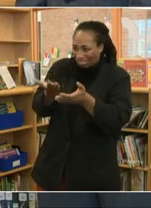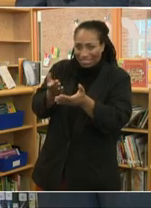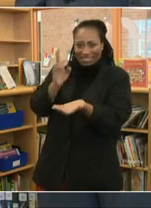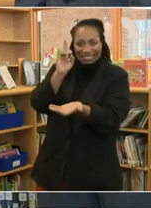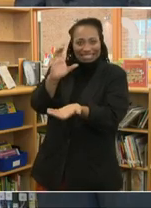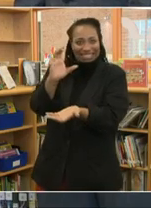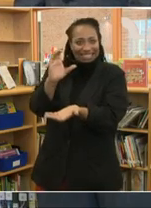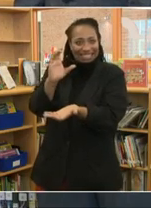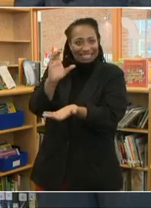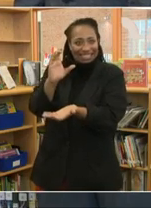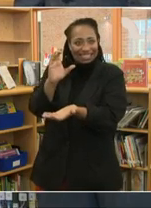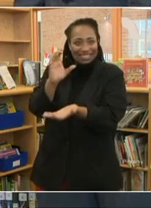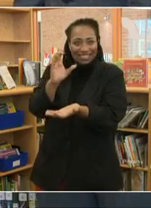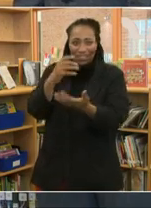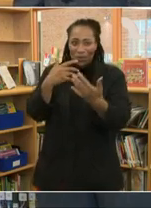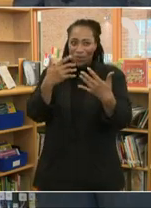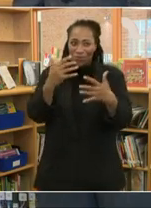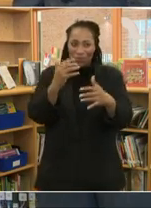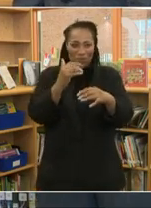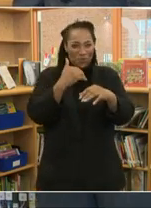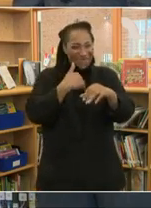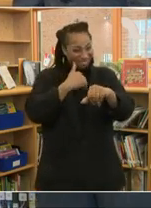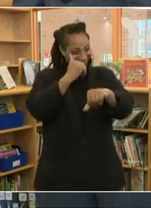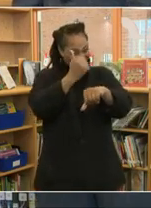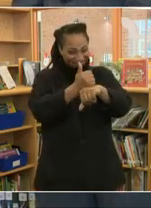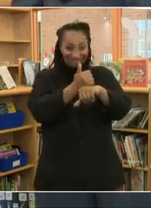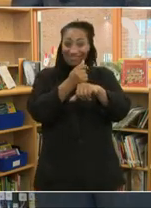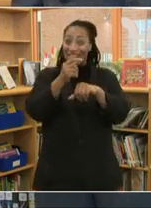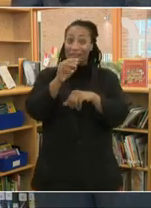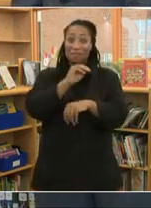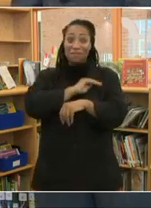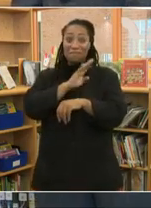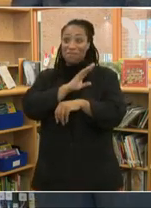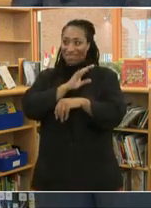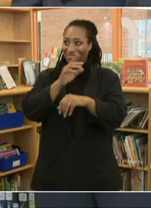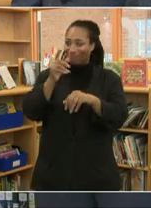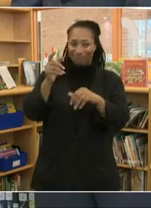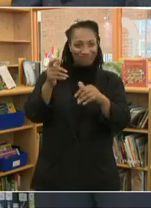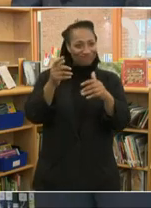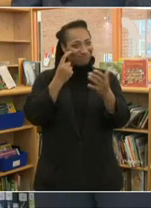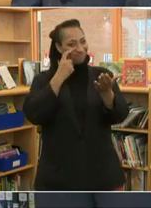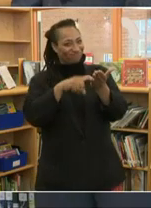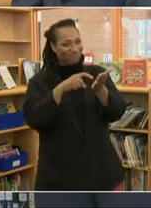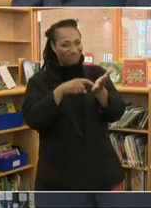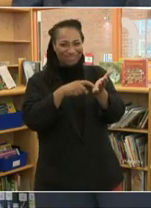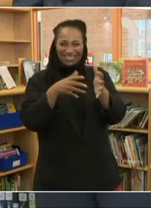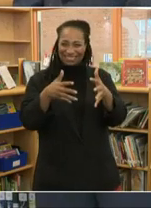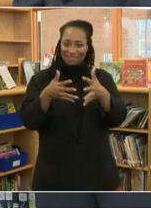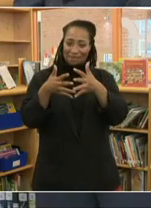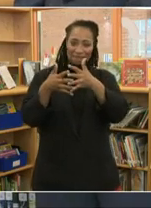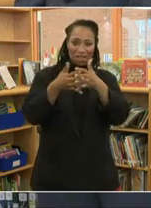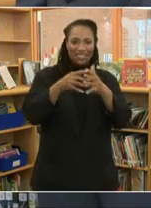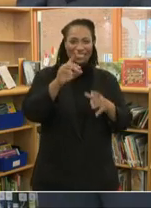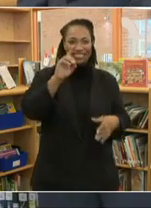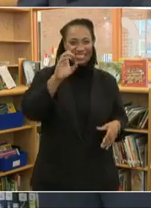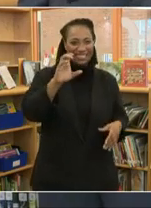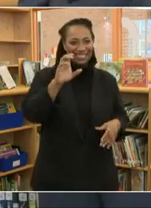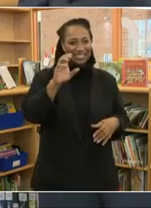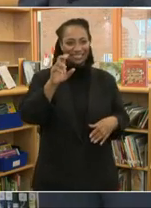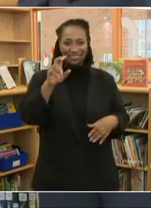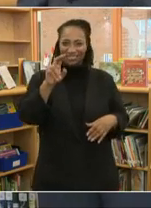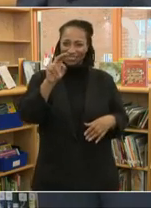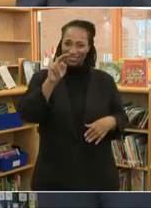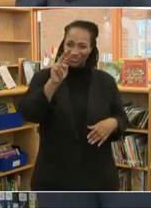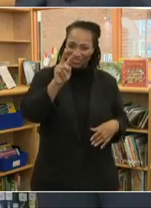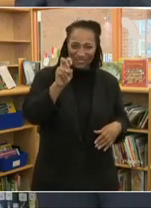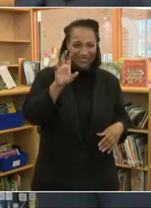250 under Mayor Bowser's leadership. And so today is a very, very important day for all of us to know that all 56 parts of our country are activated